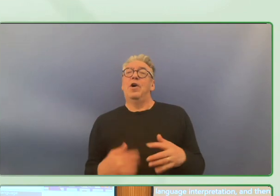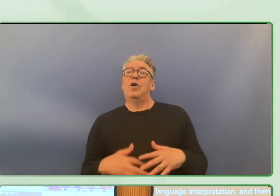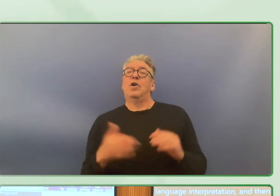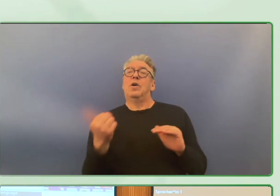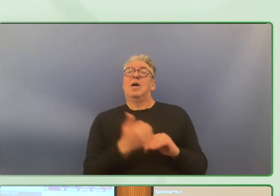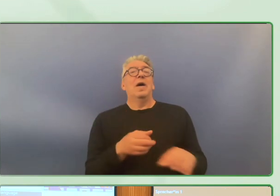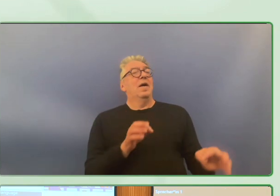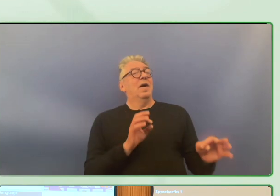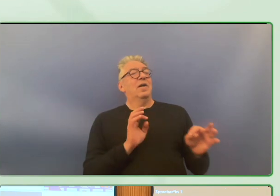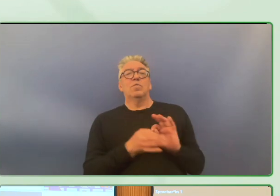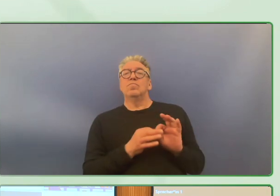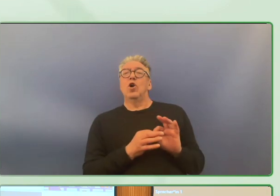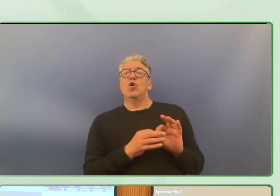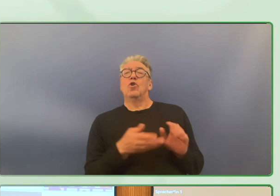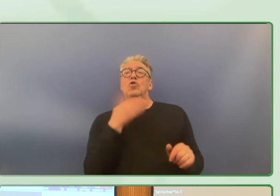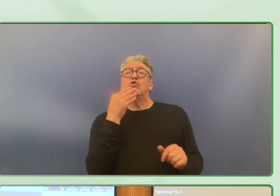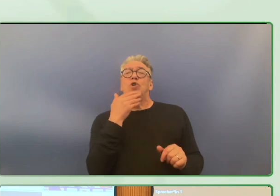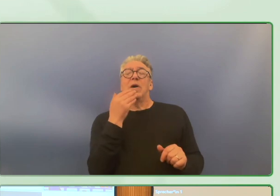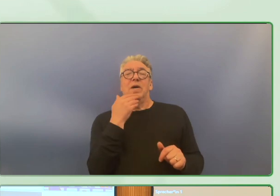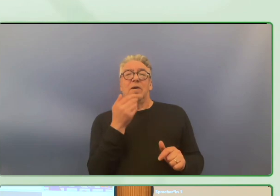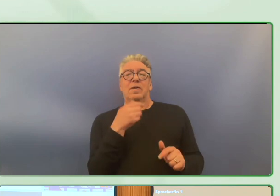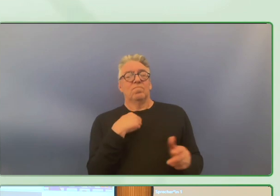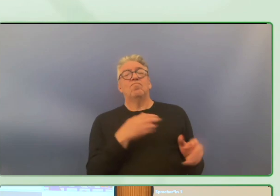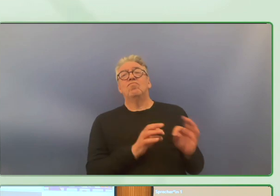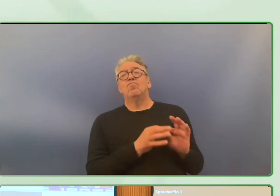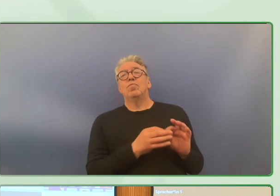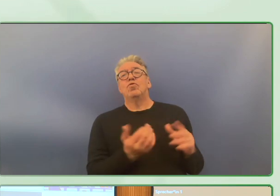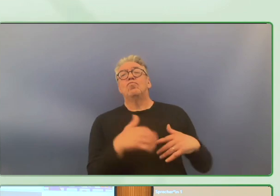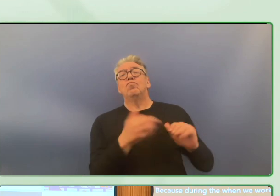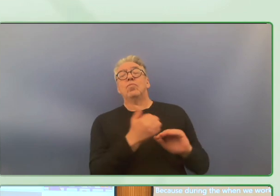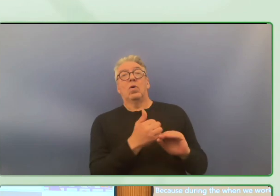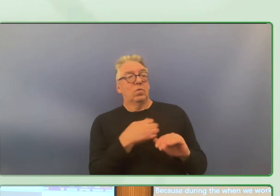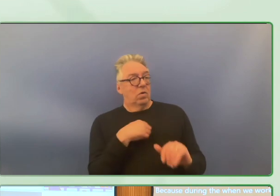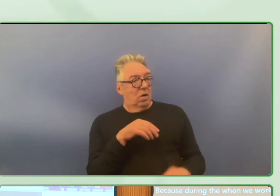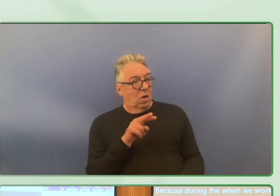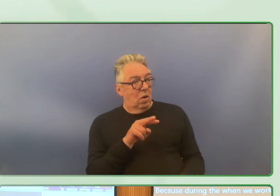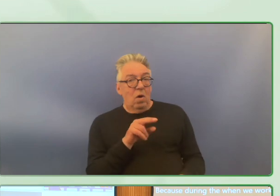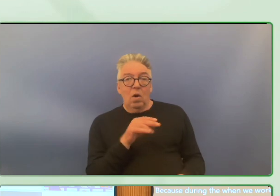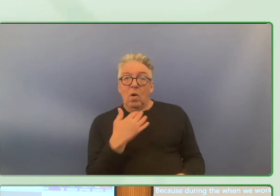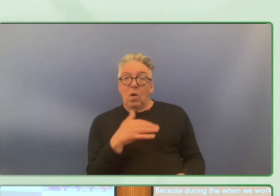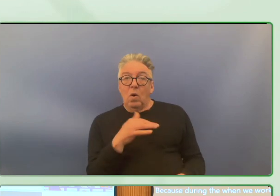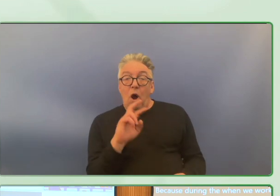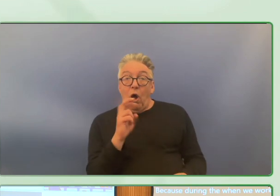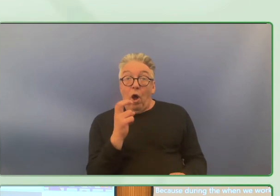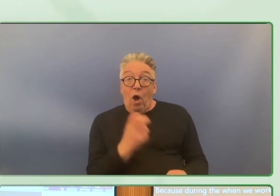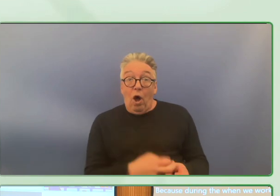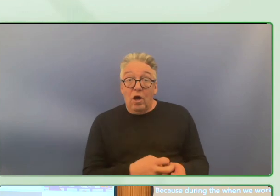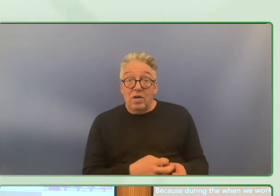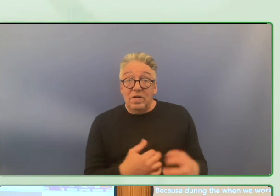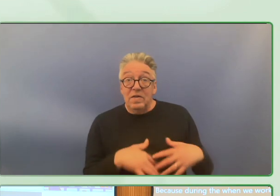Czech Republic, we learned how hard it is to create such a solution and such a platform for